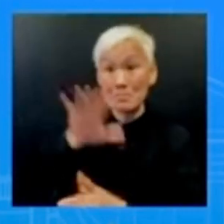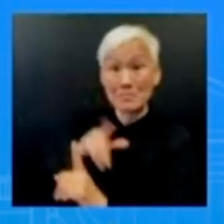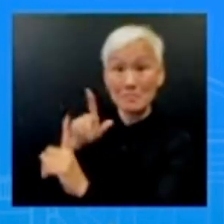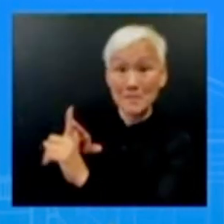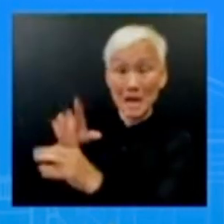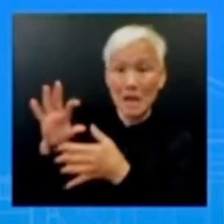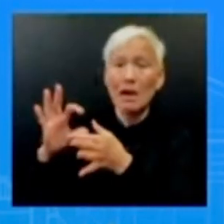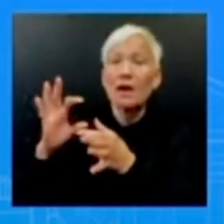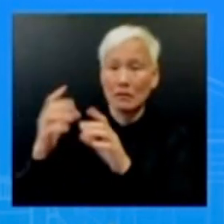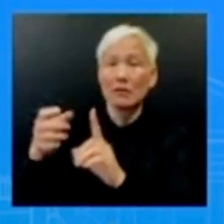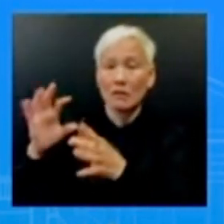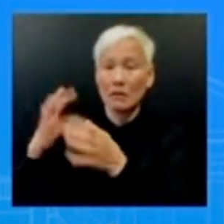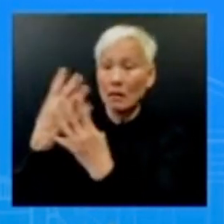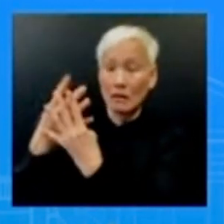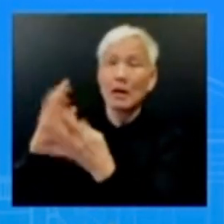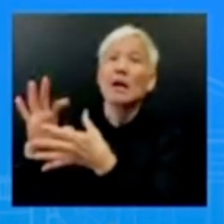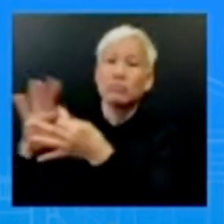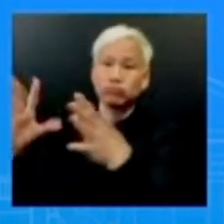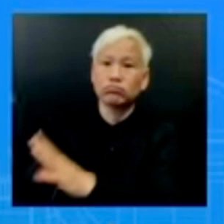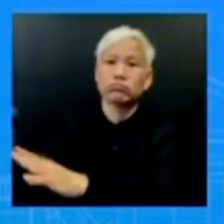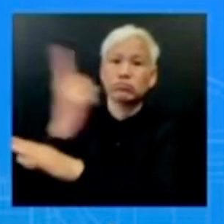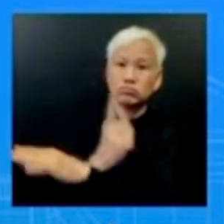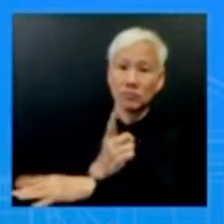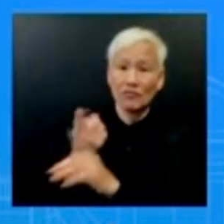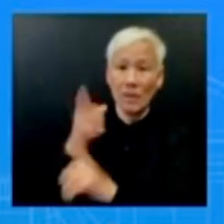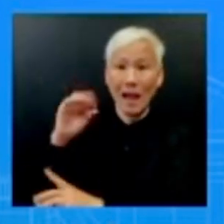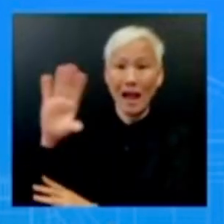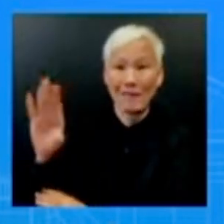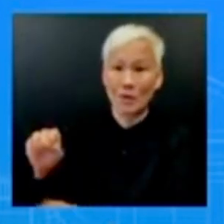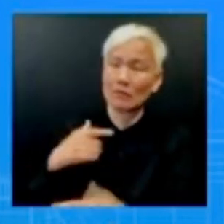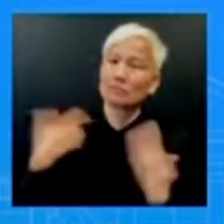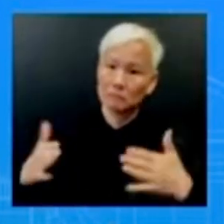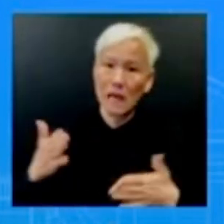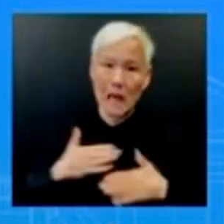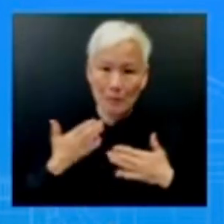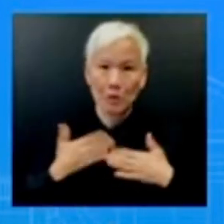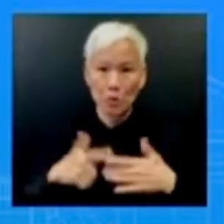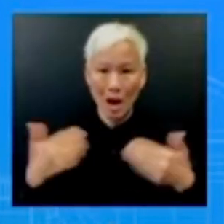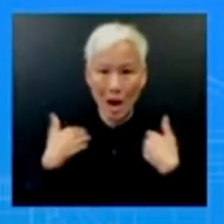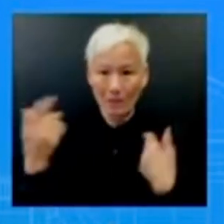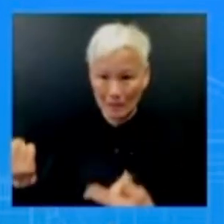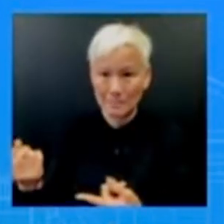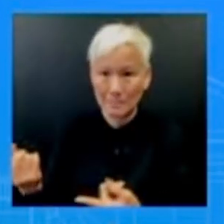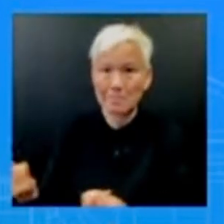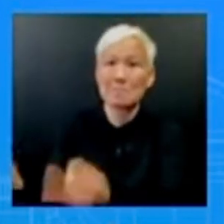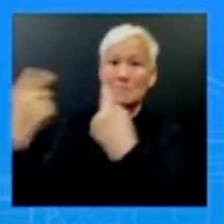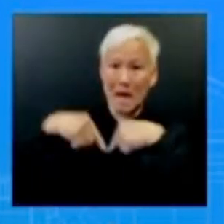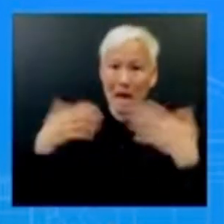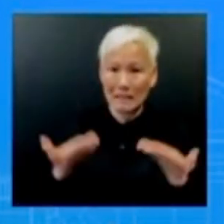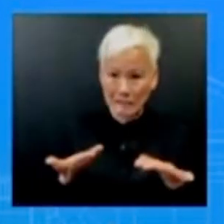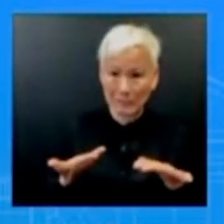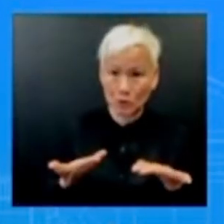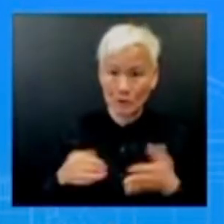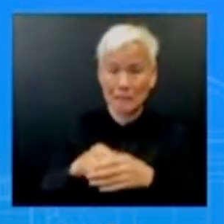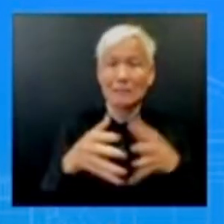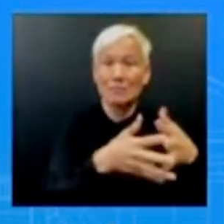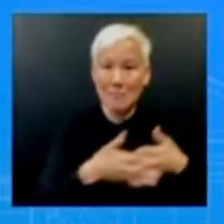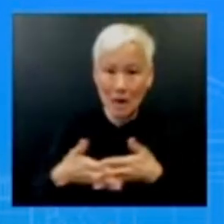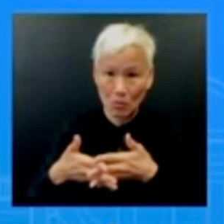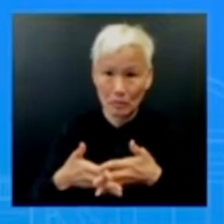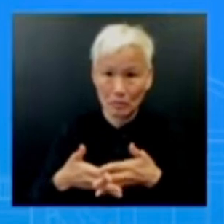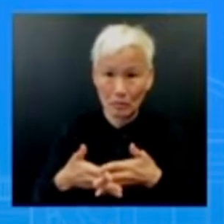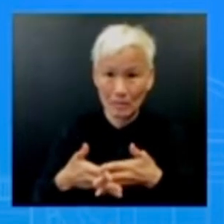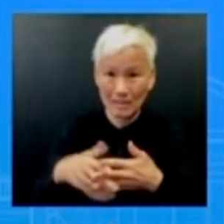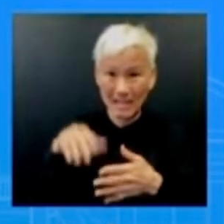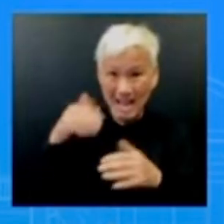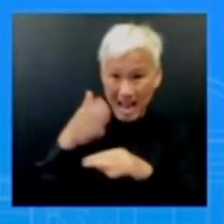there'll be appropriate communications at the right time. But as I said in my opening statement, this is 6 years, and they just got word today.